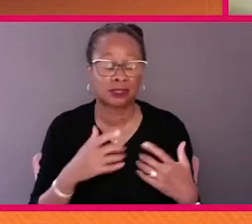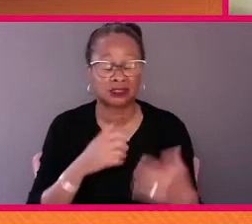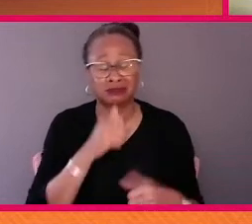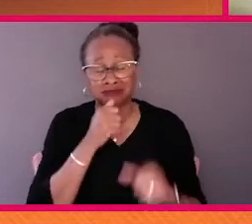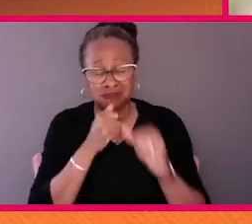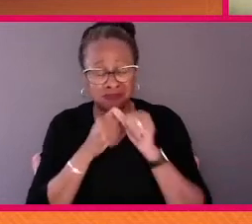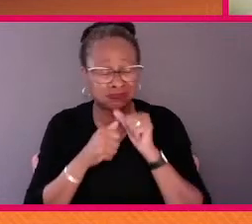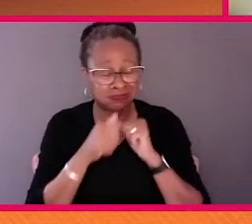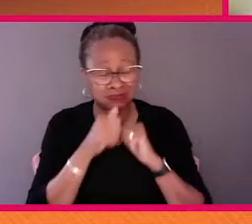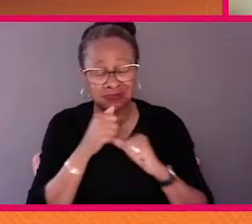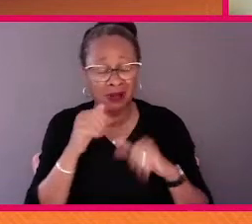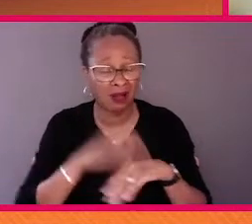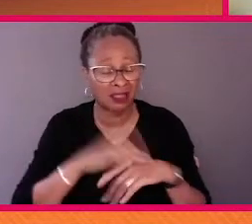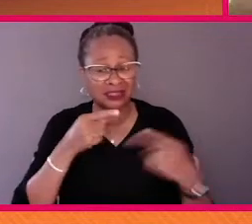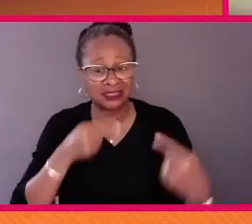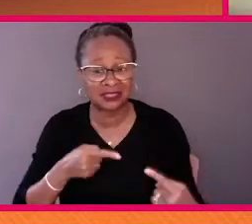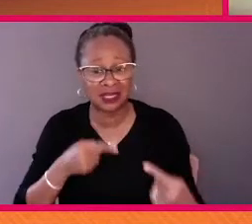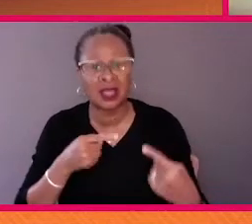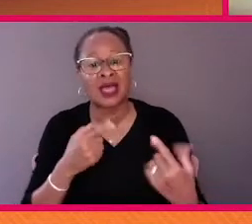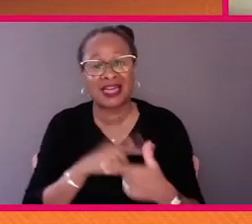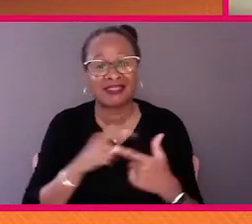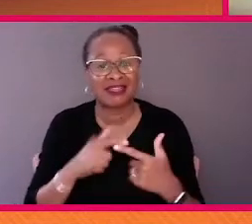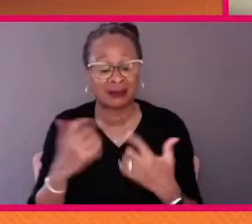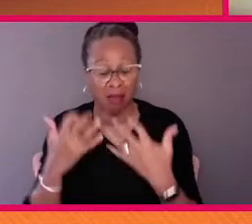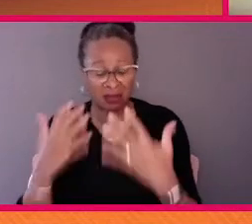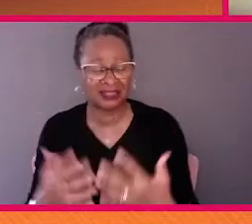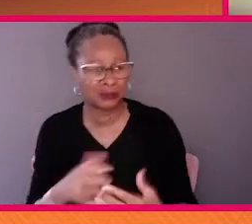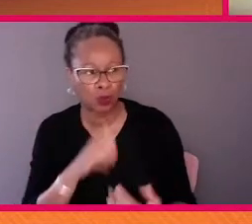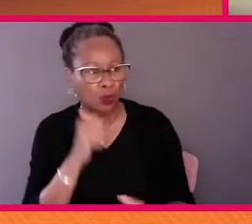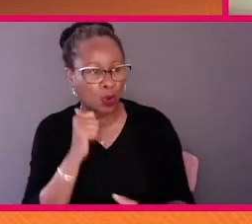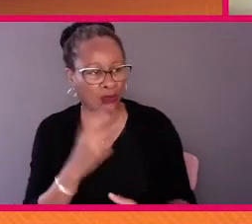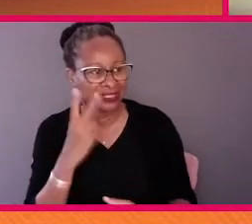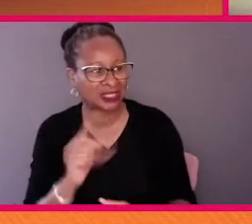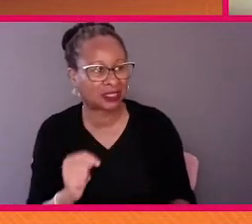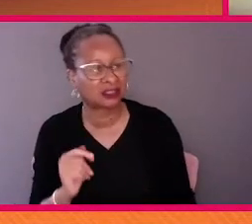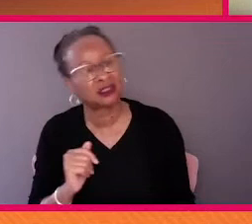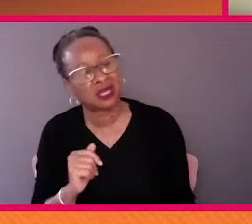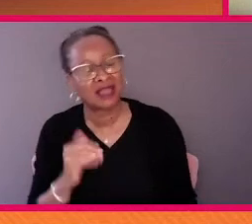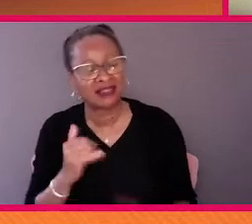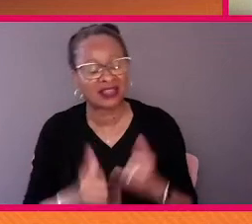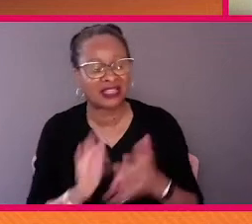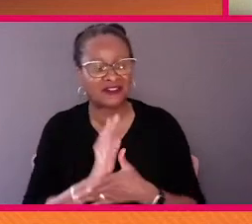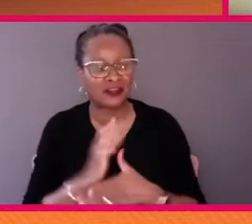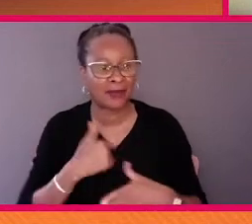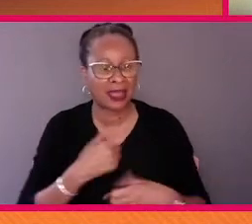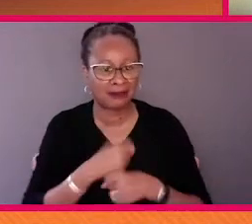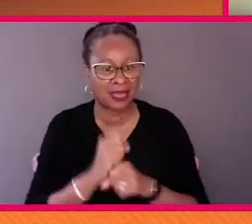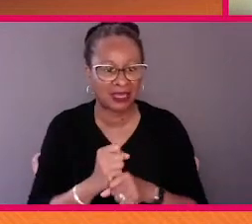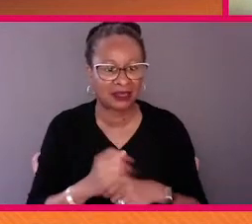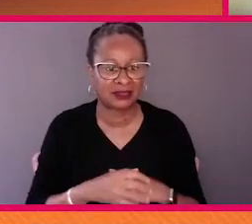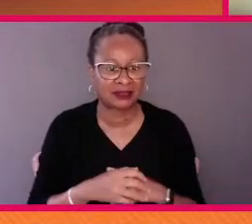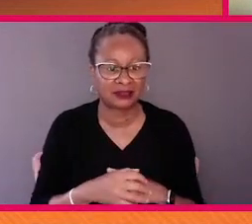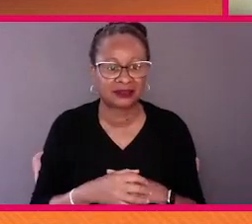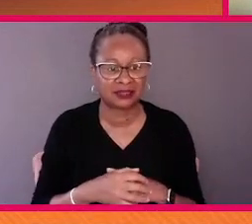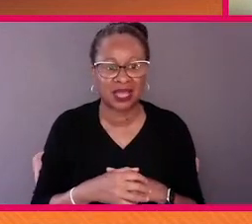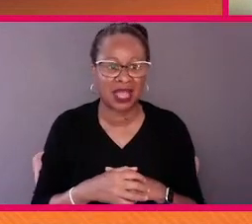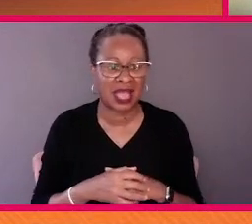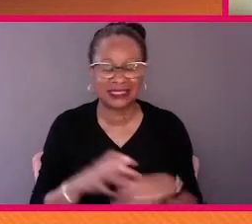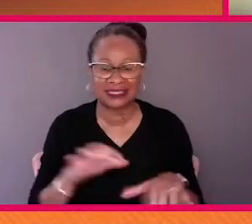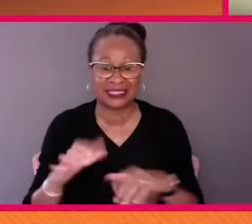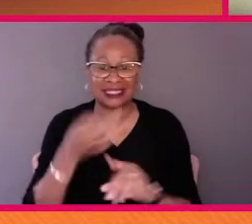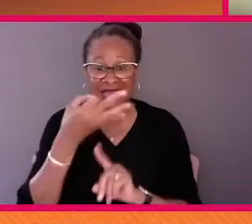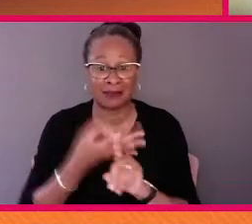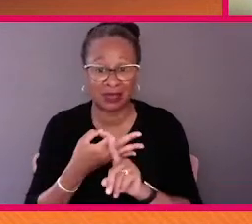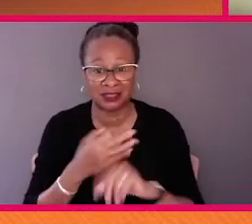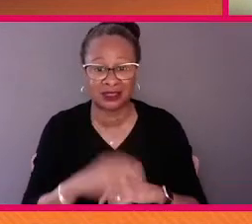that ultimately audiences don't see. And the last film I made was made in, like 9 months compared to the previous films, which were